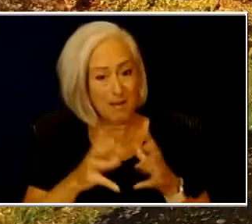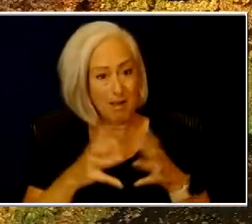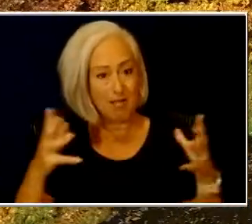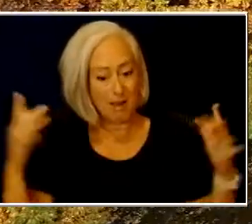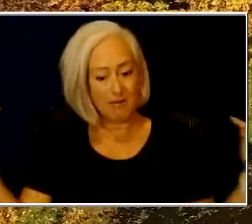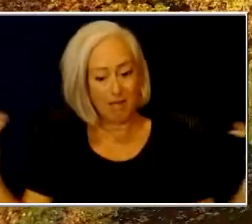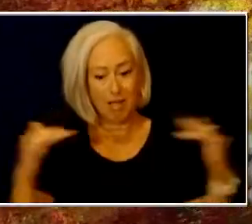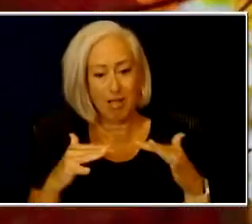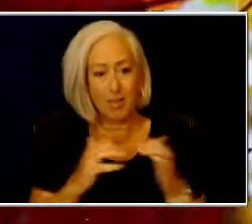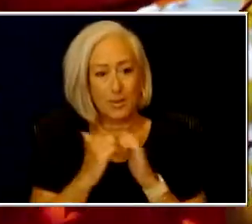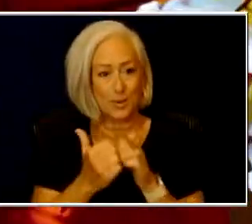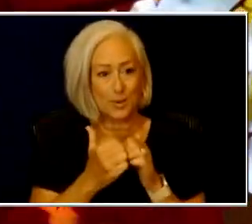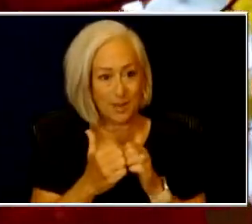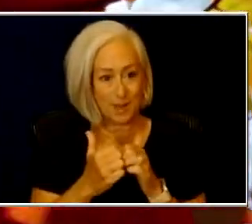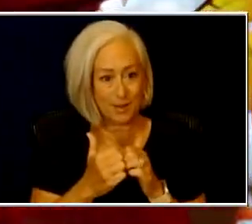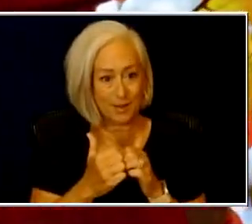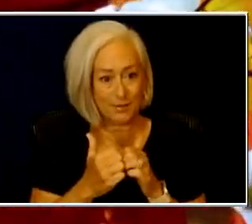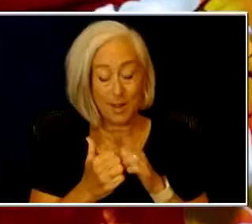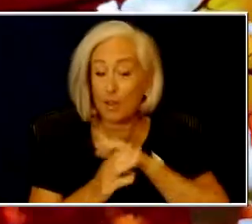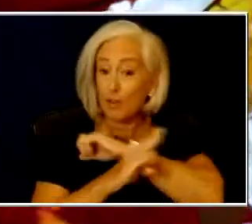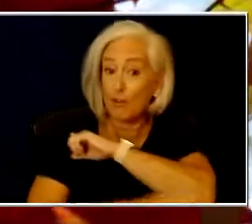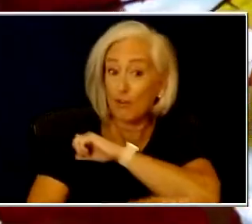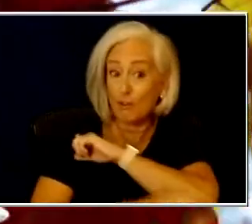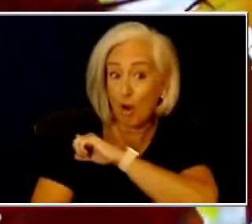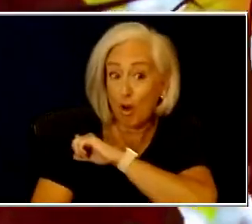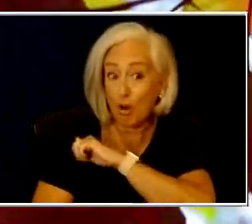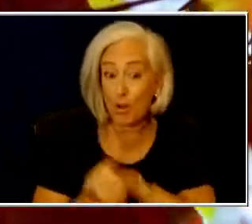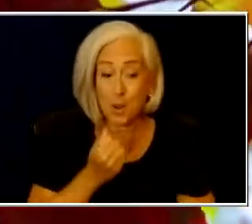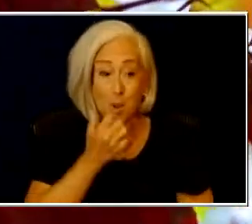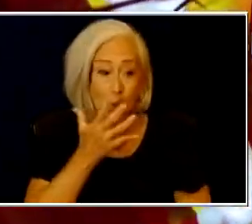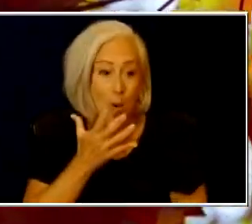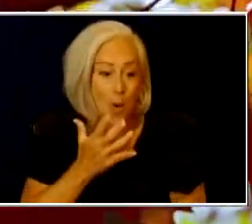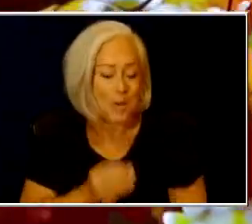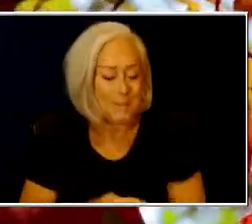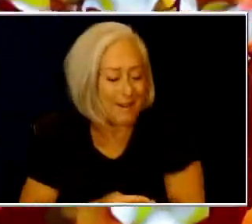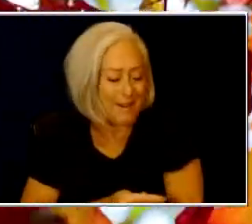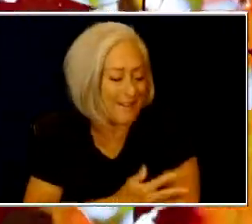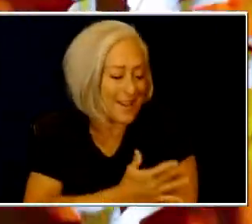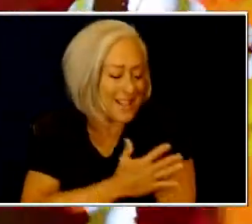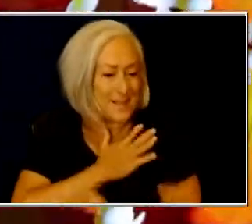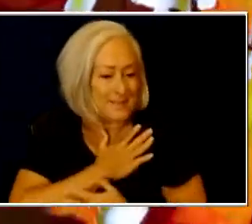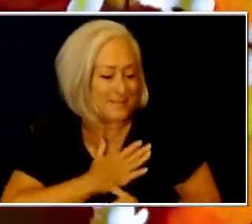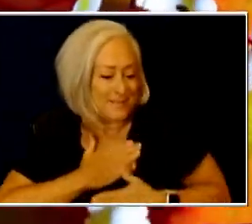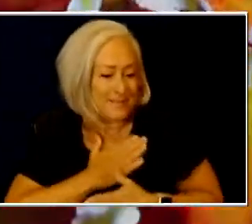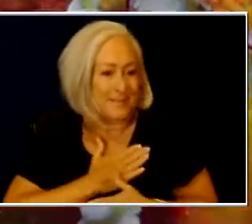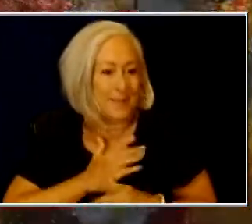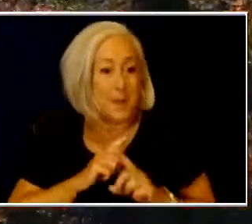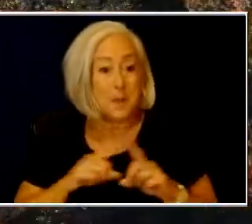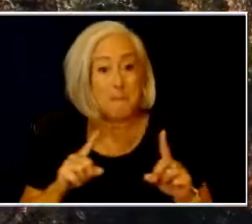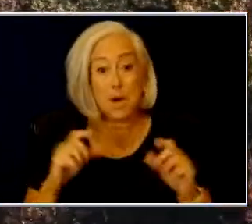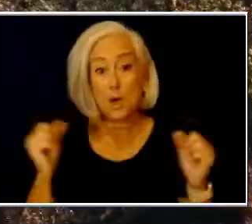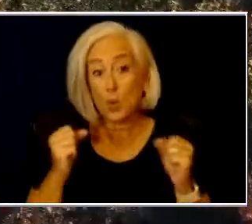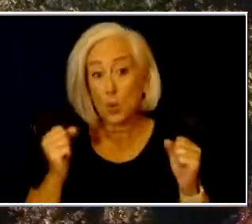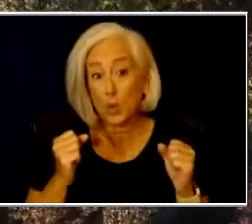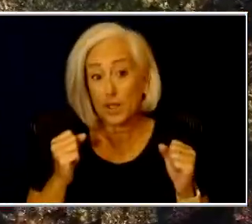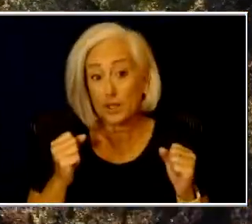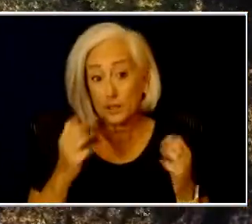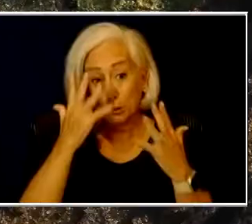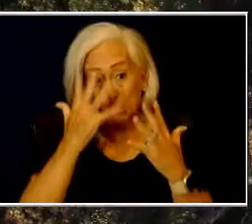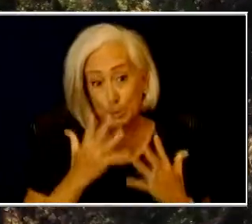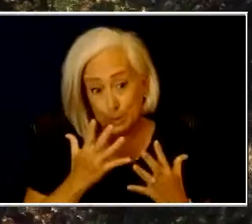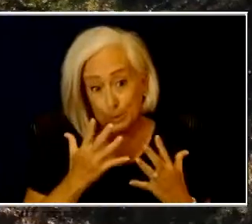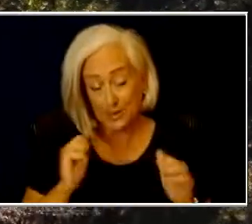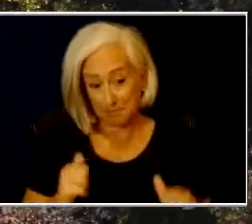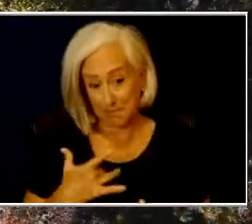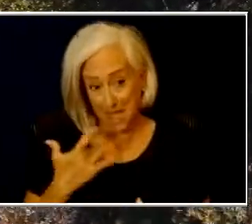good warm and fuzzies, but not for everyone. Those winter blues can be felt year-round, and there's a real reason why. That's all coming up next on the